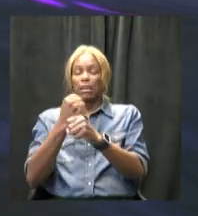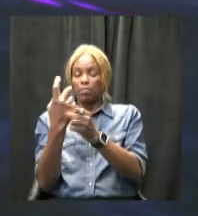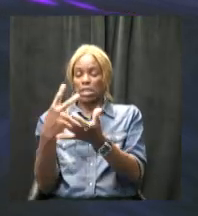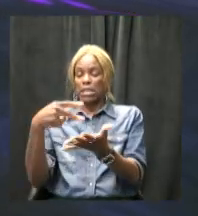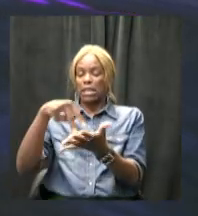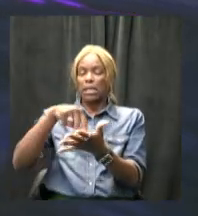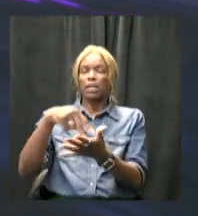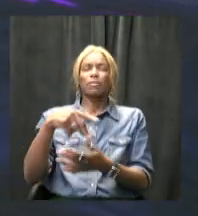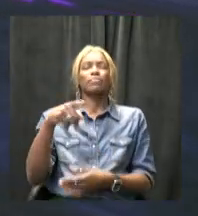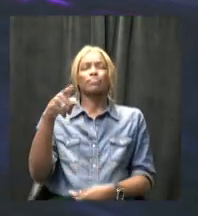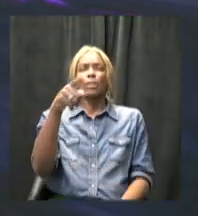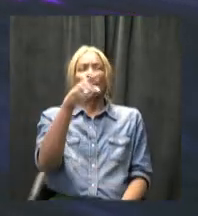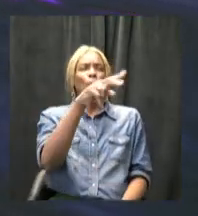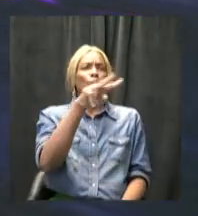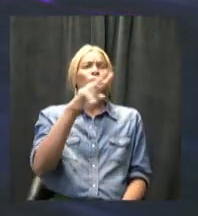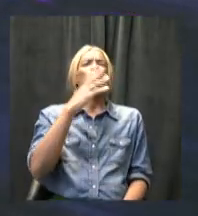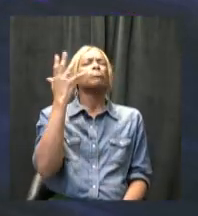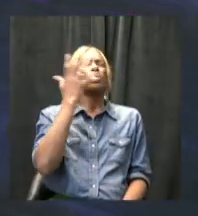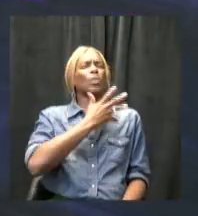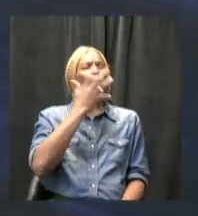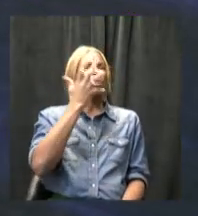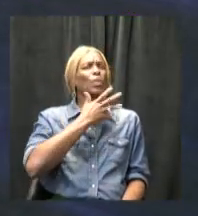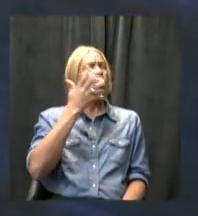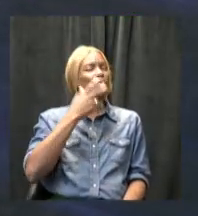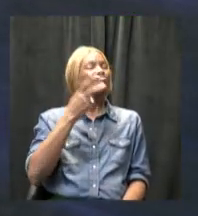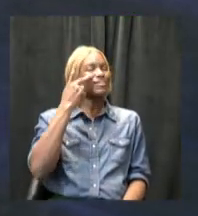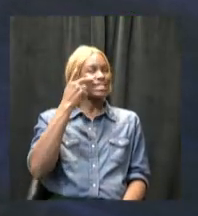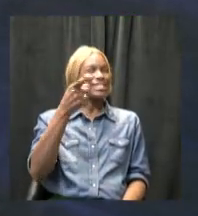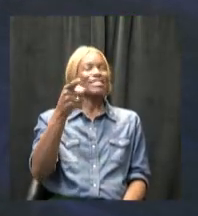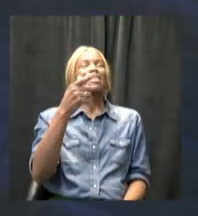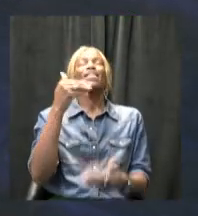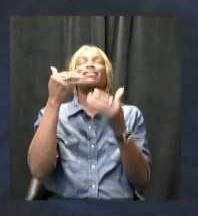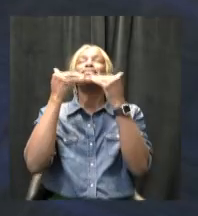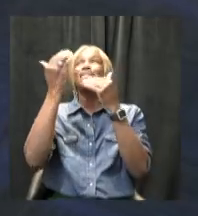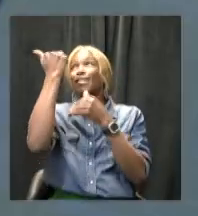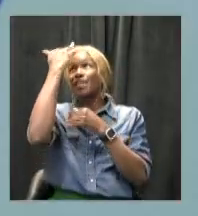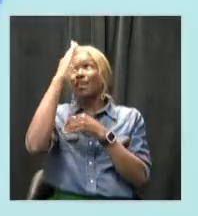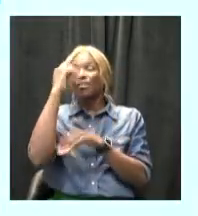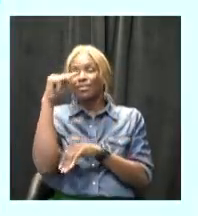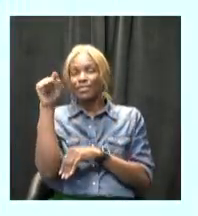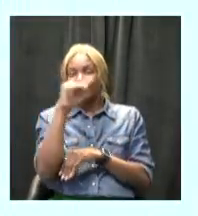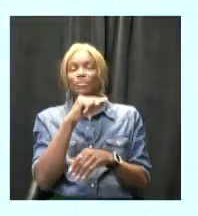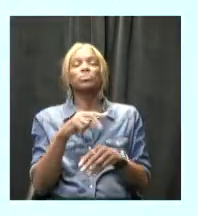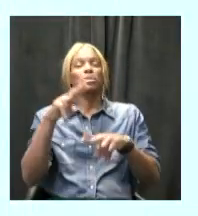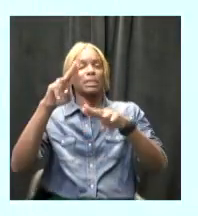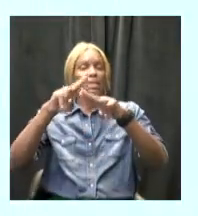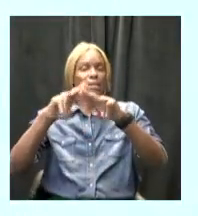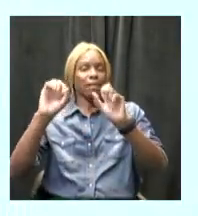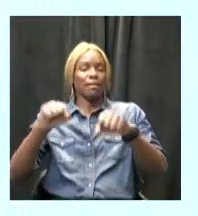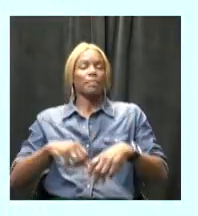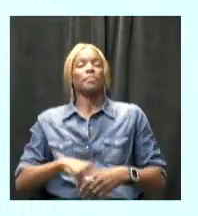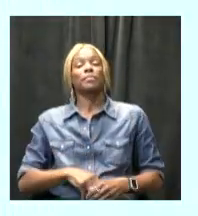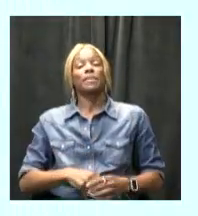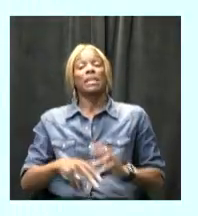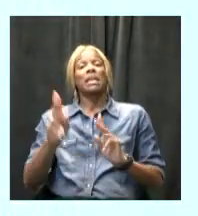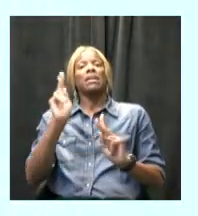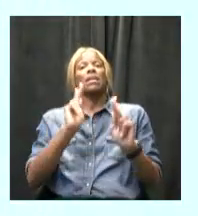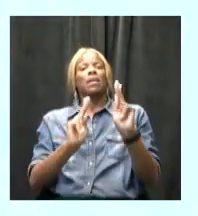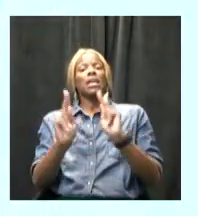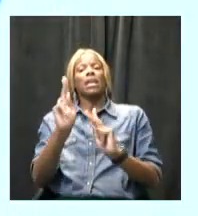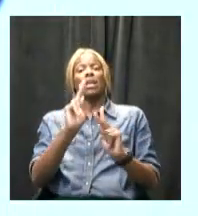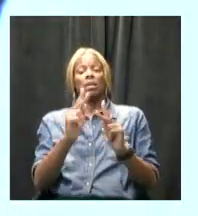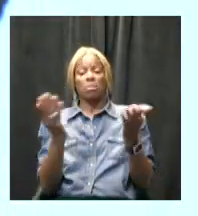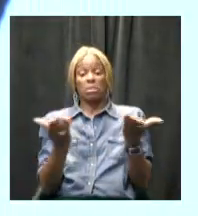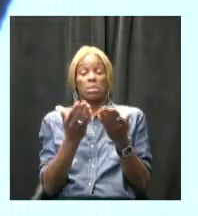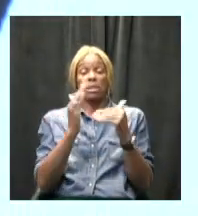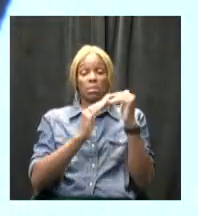stand. Beautiful, beautiful, 5 to 10, we see you. We thank God for you. You may be seated. Those in the building from 10 to